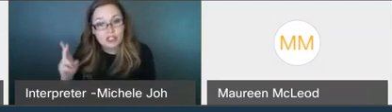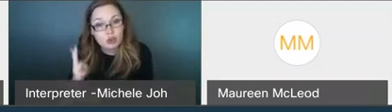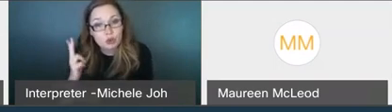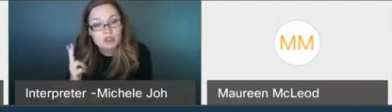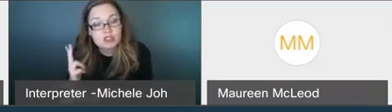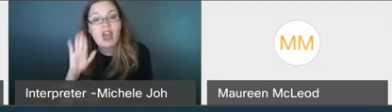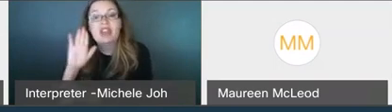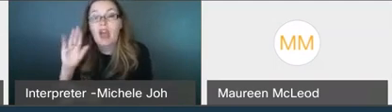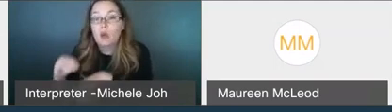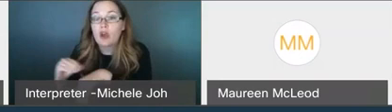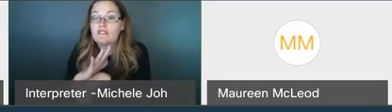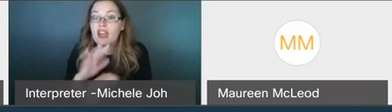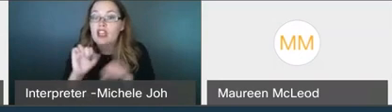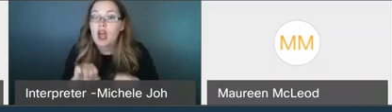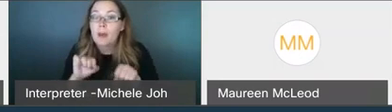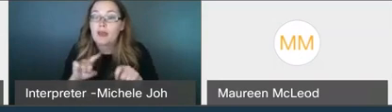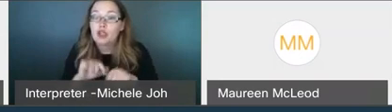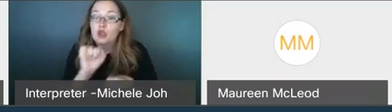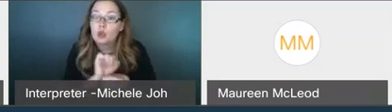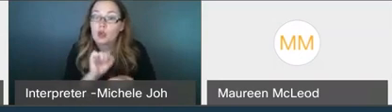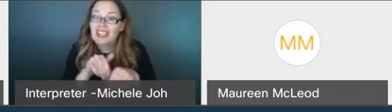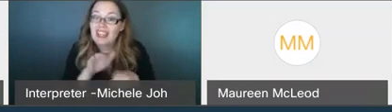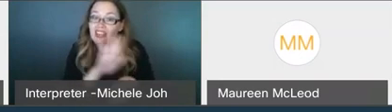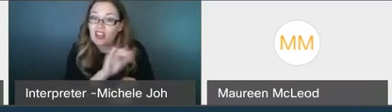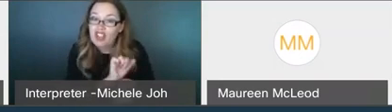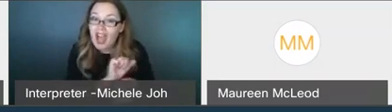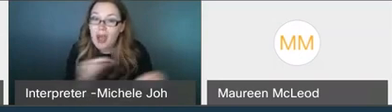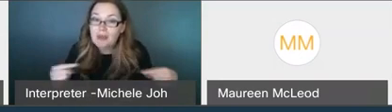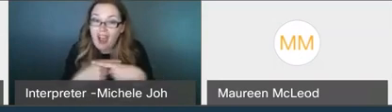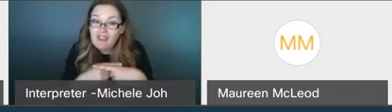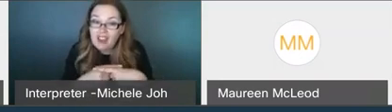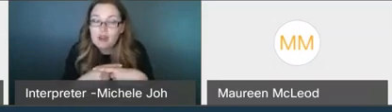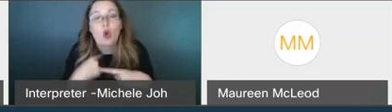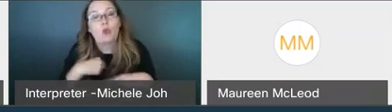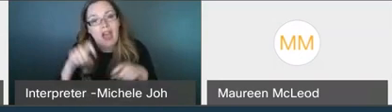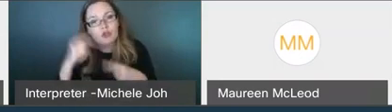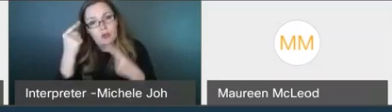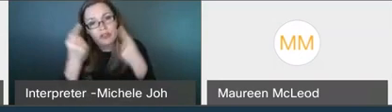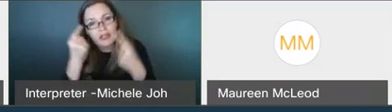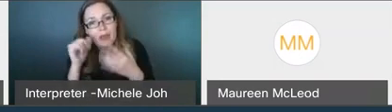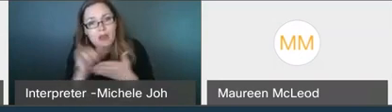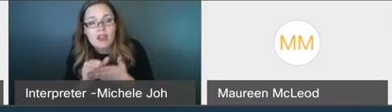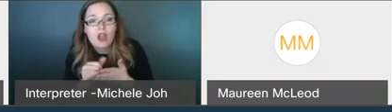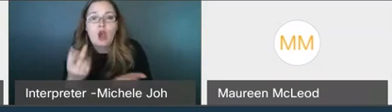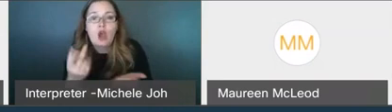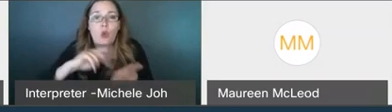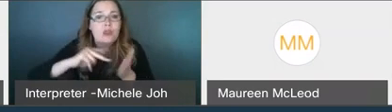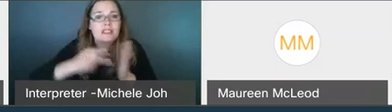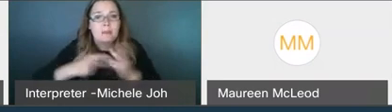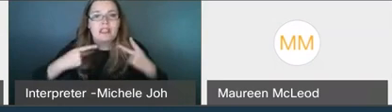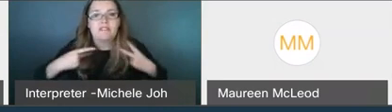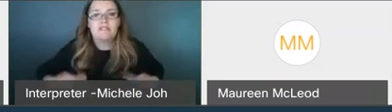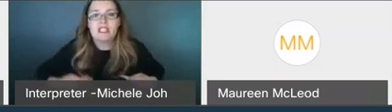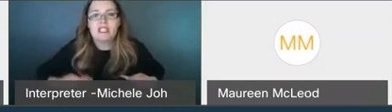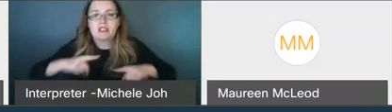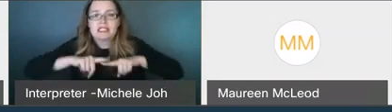his ability to work in his or her occupation, we need to think about that. What's the meaning of physical dependence, and also